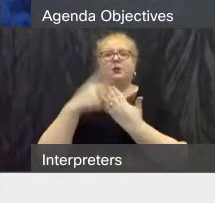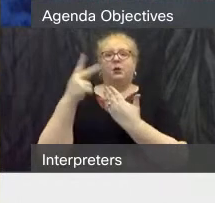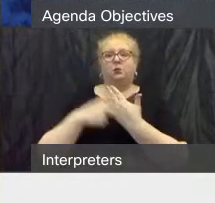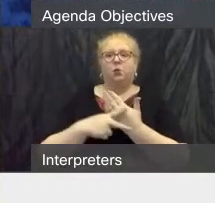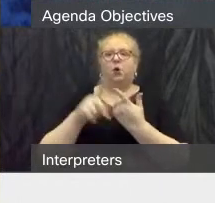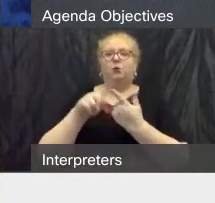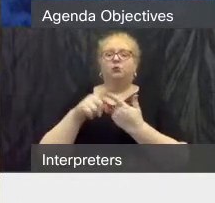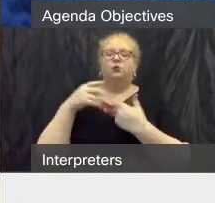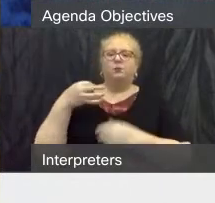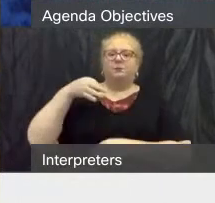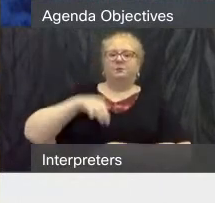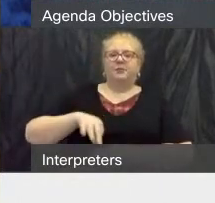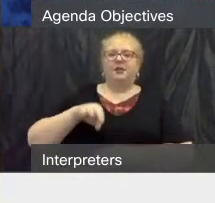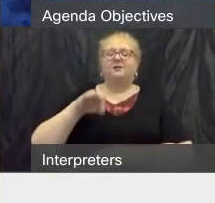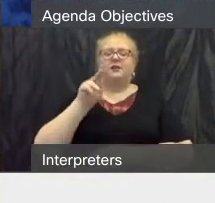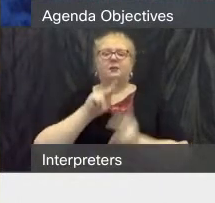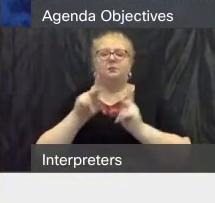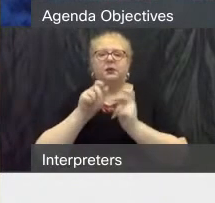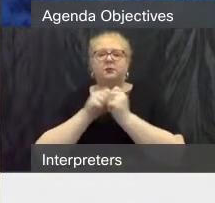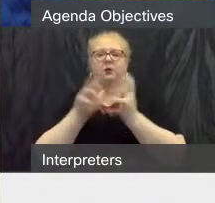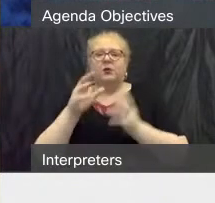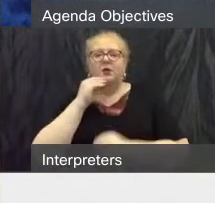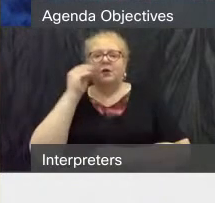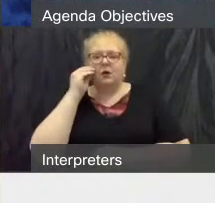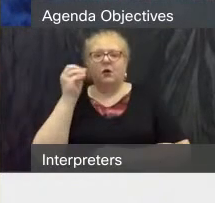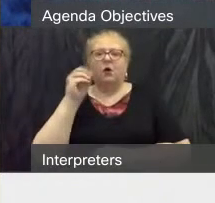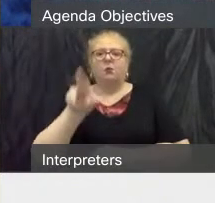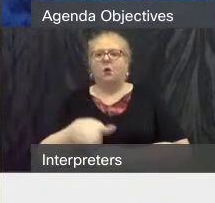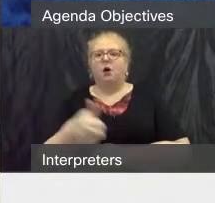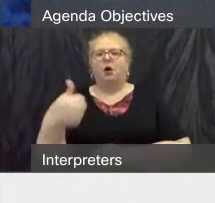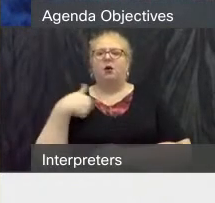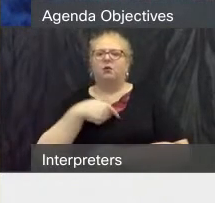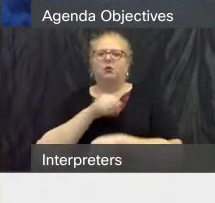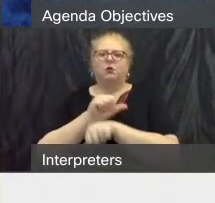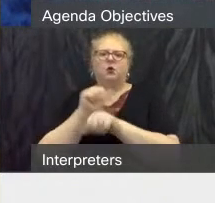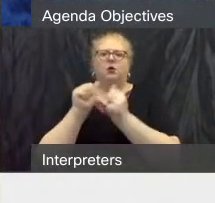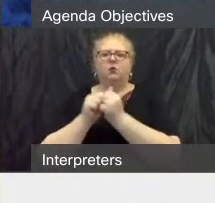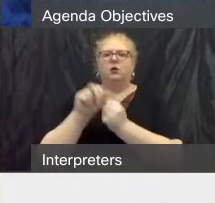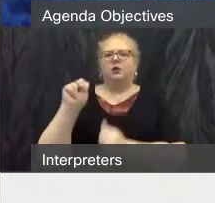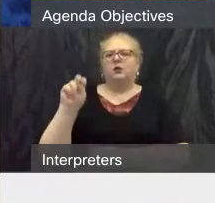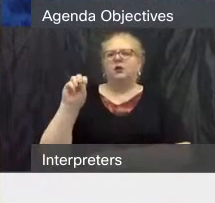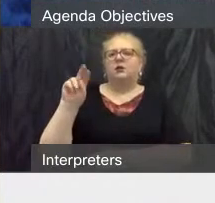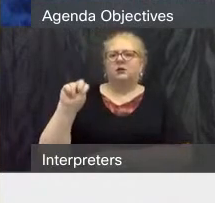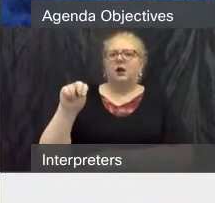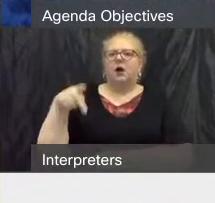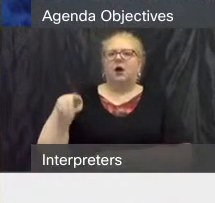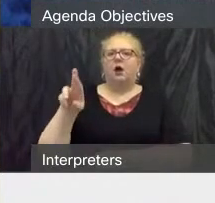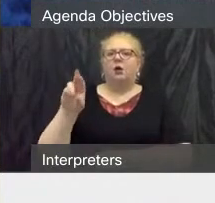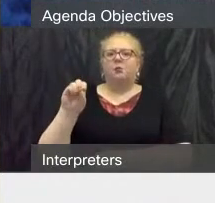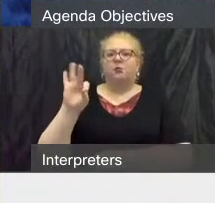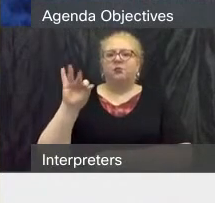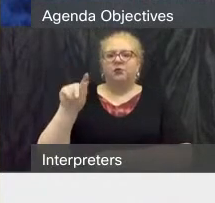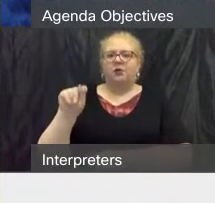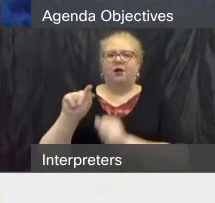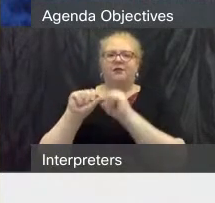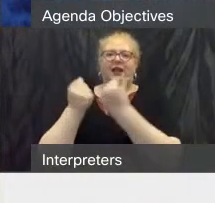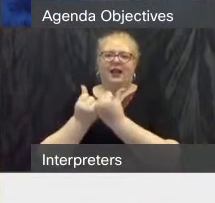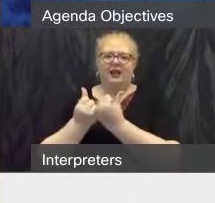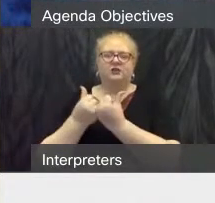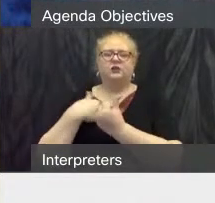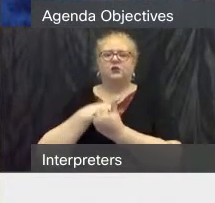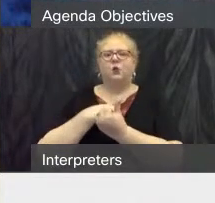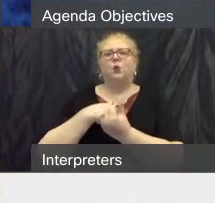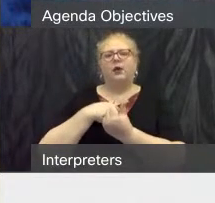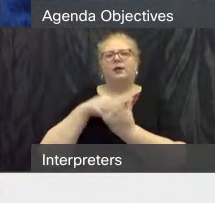or other workers is we work through a nonprofit agency and contract that out and have them provide that service. That's not something that